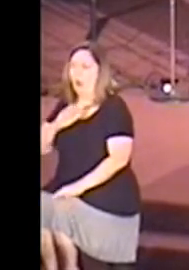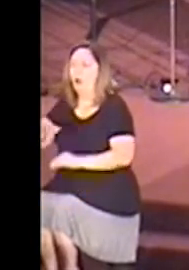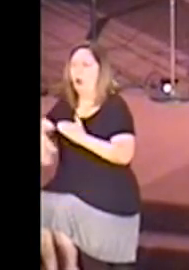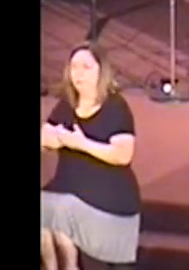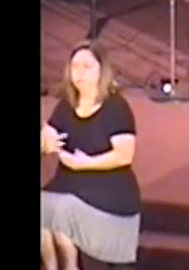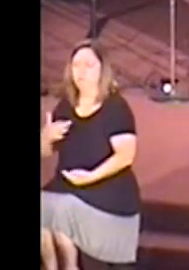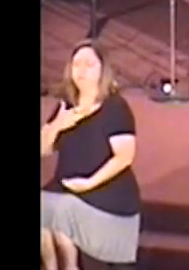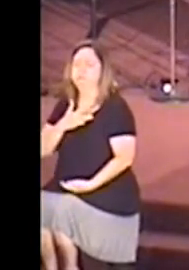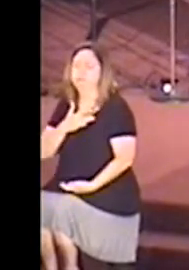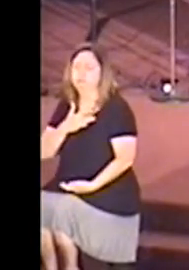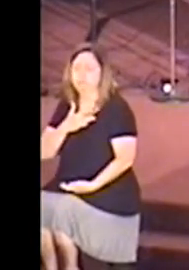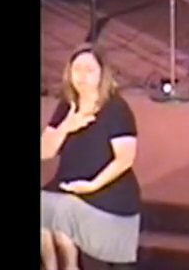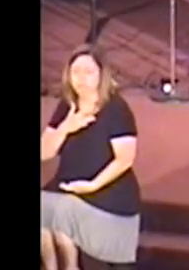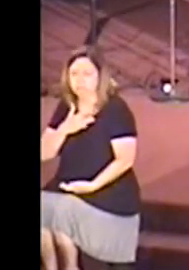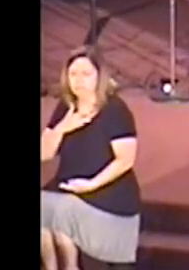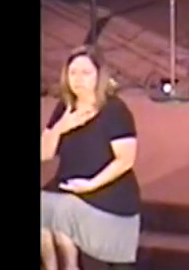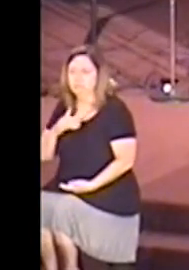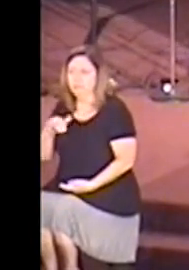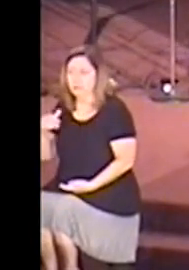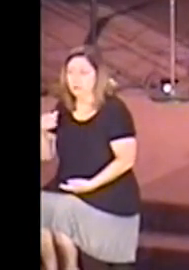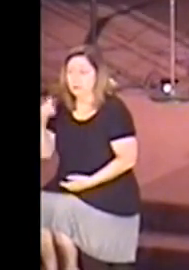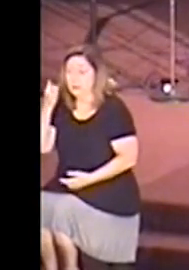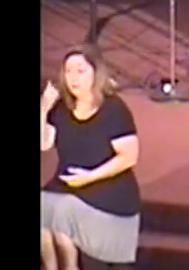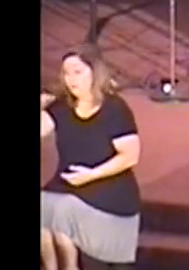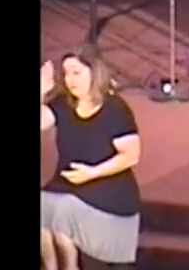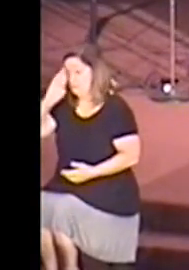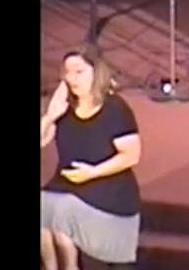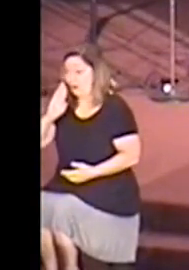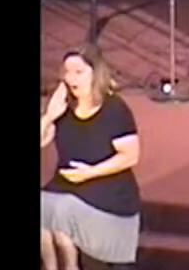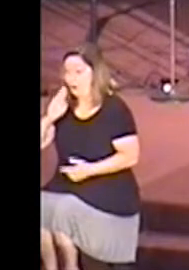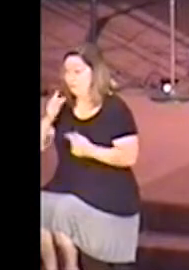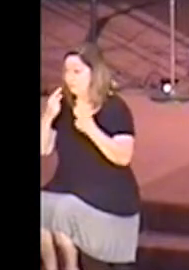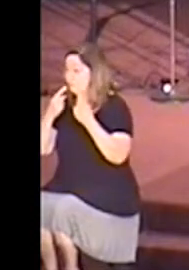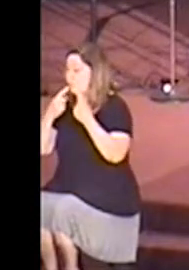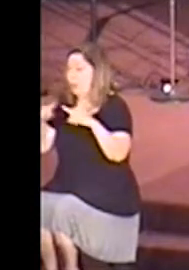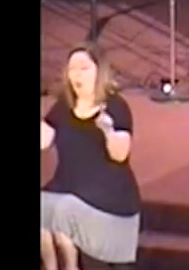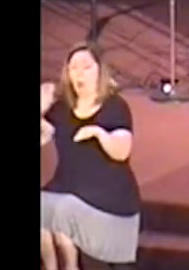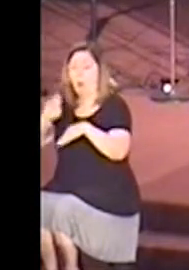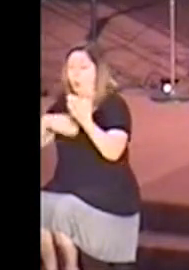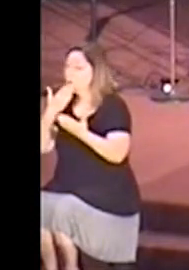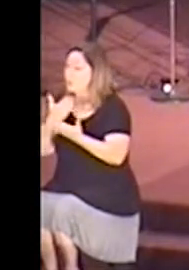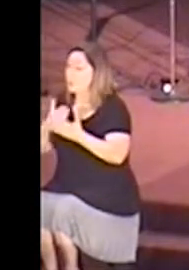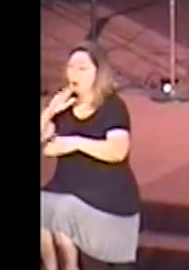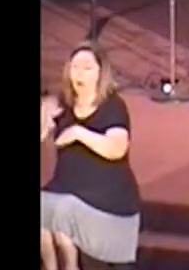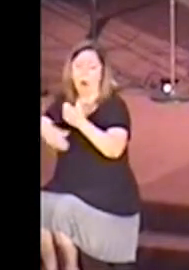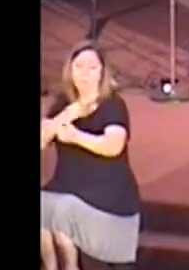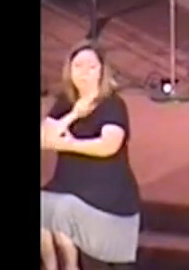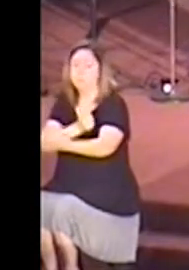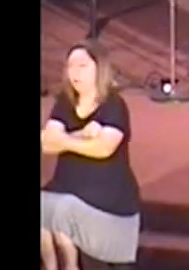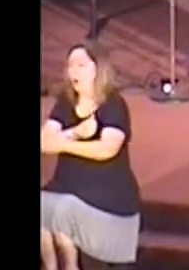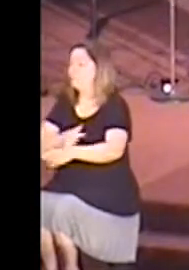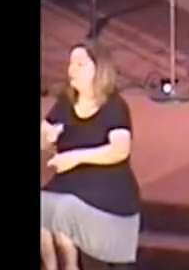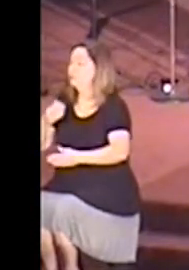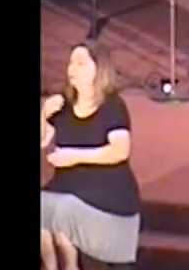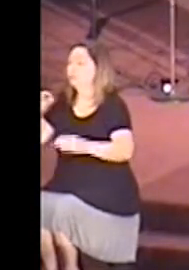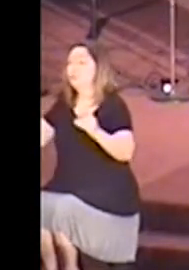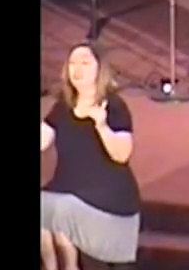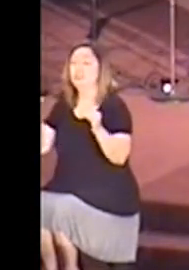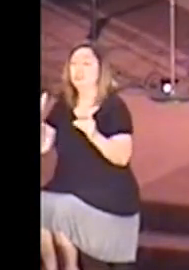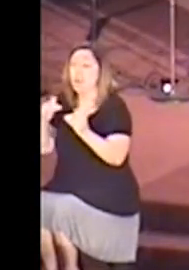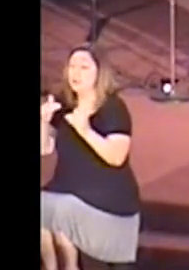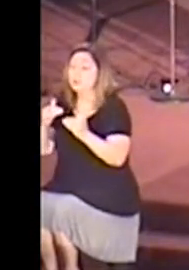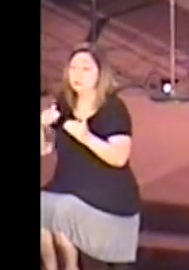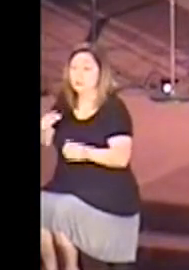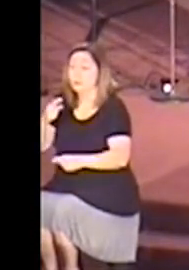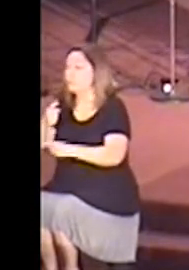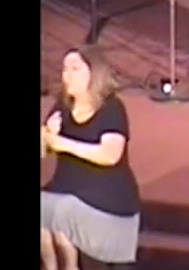He's frustrated with the fact that God proclaims to be all good, all-powerful, just, and right. Yet we look out in the world and we see